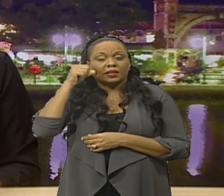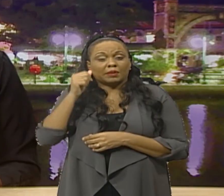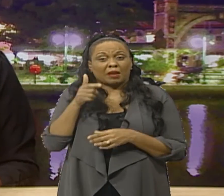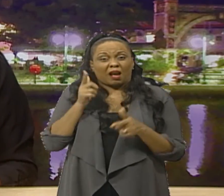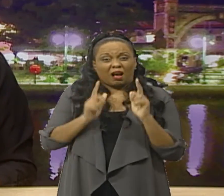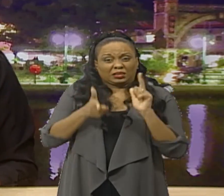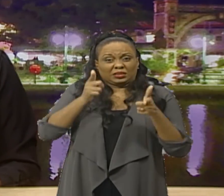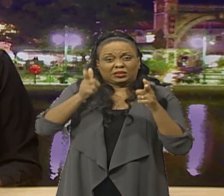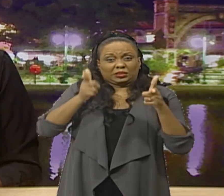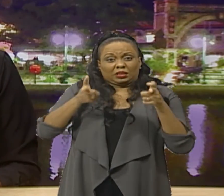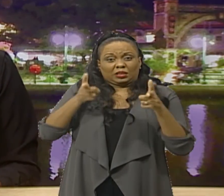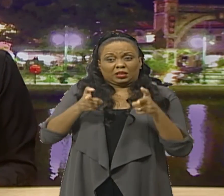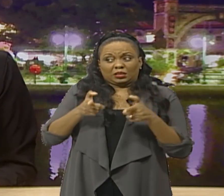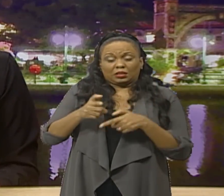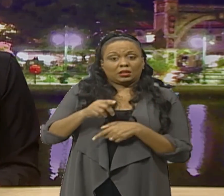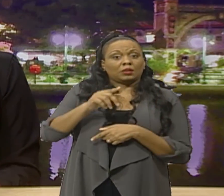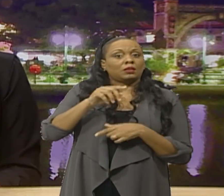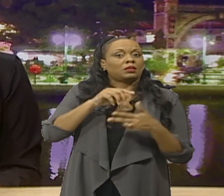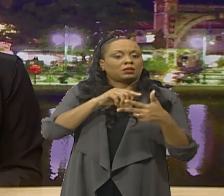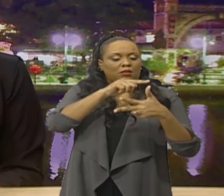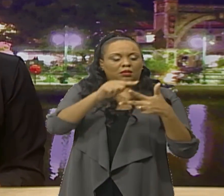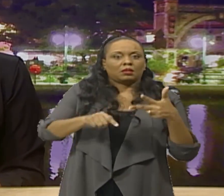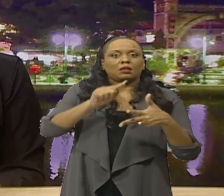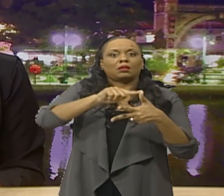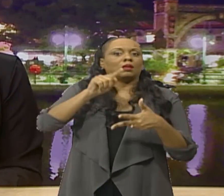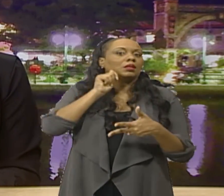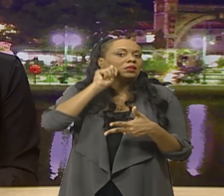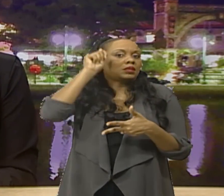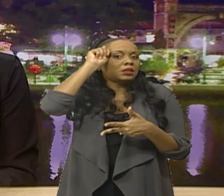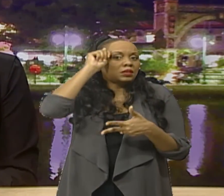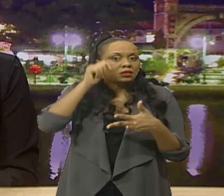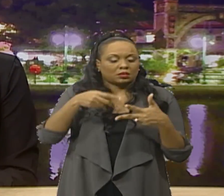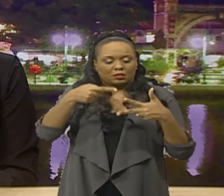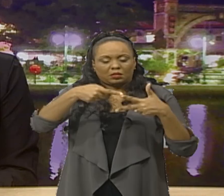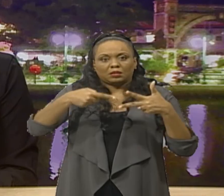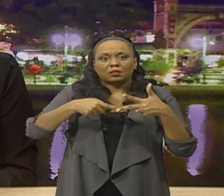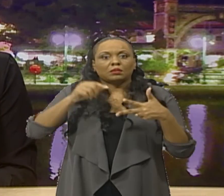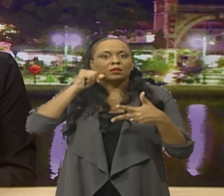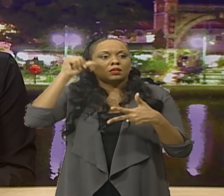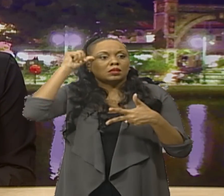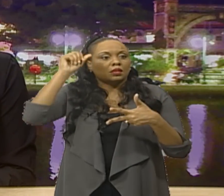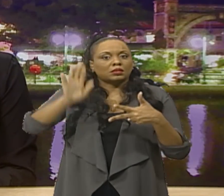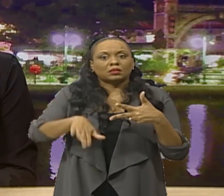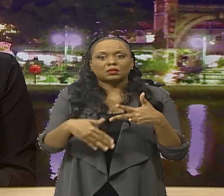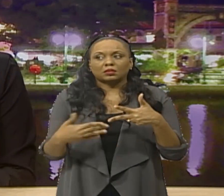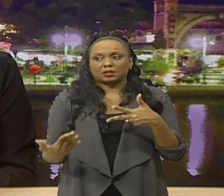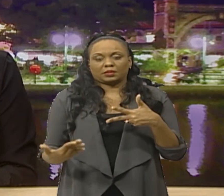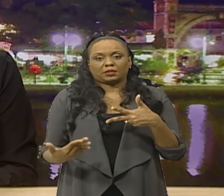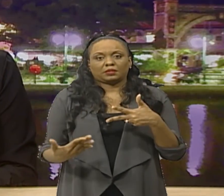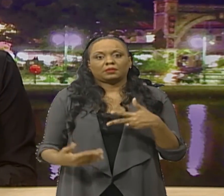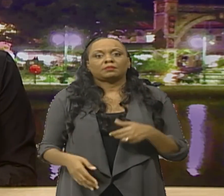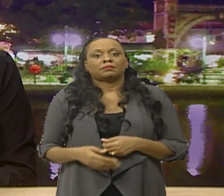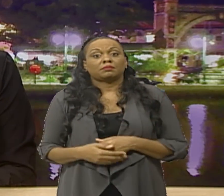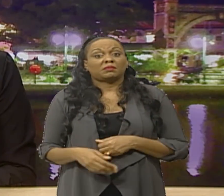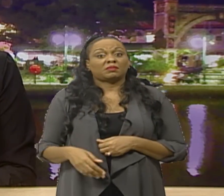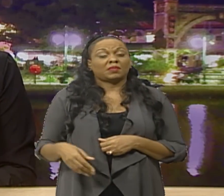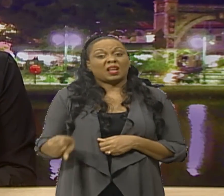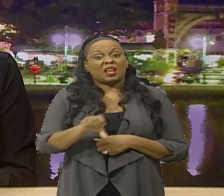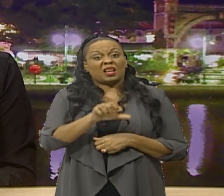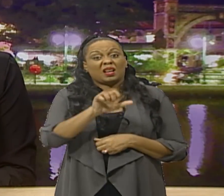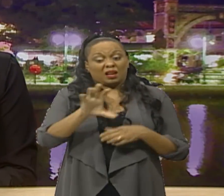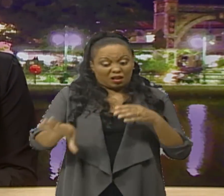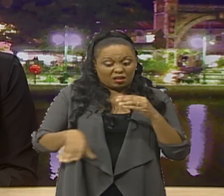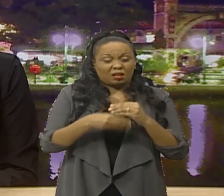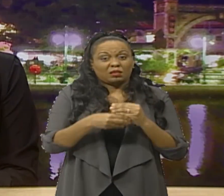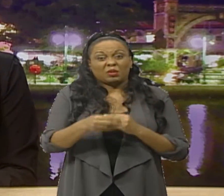in Sandy Bay. The gun attack at the Iverness Gardens left a teenager and 2 adults dead. 3 others were